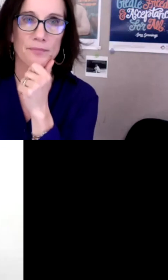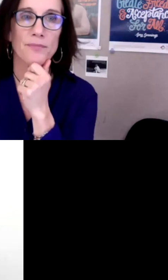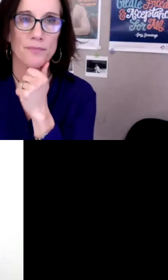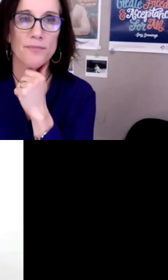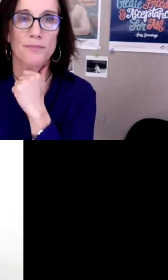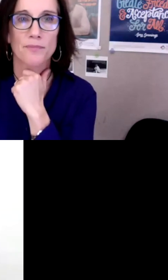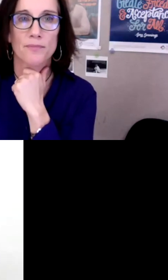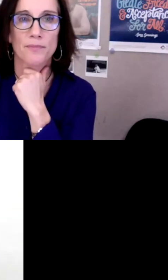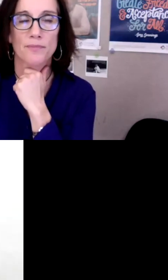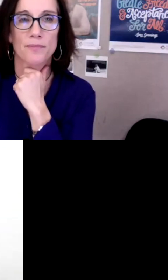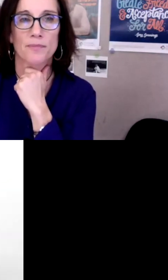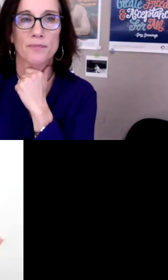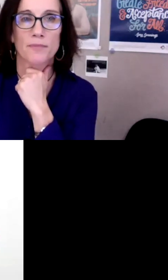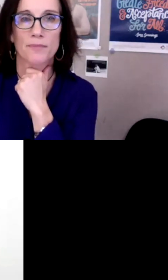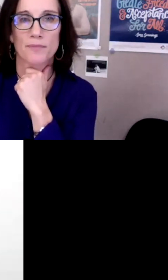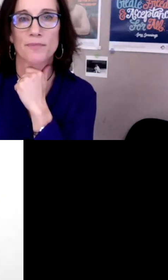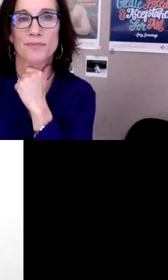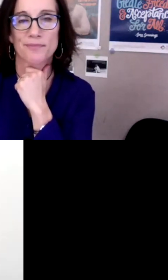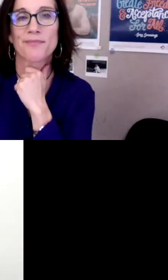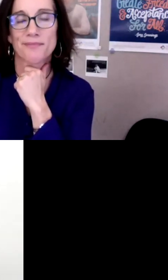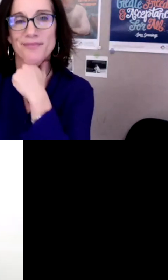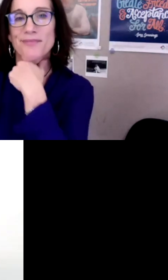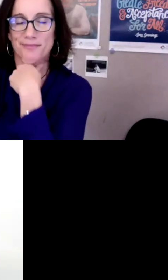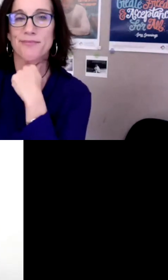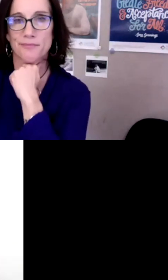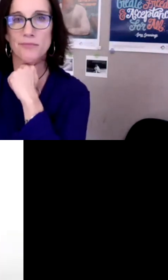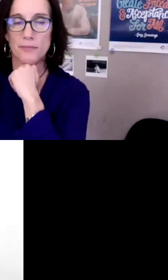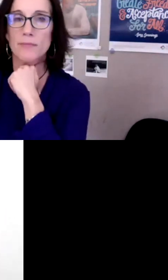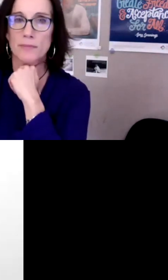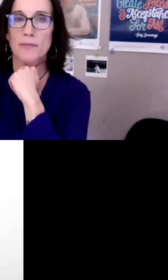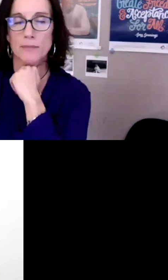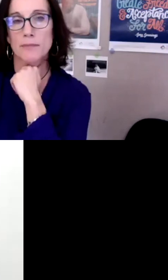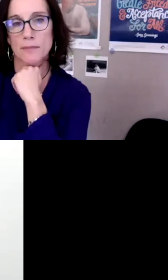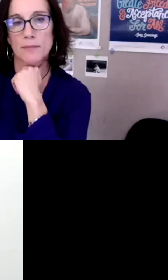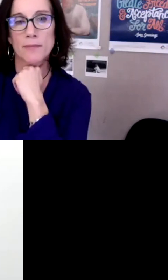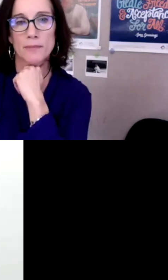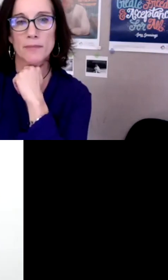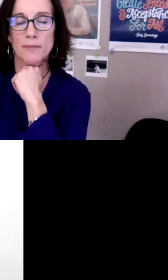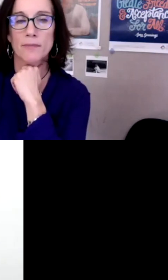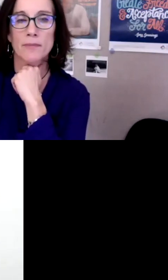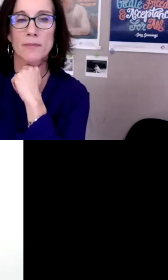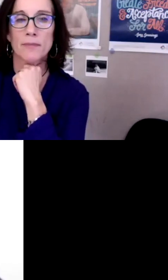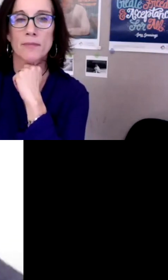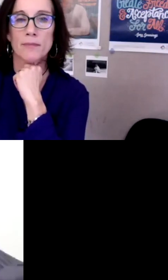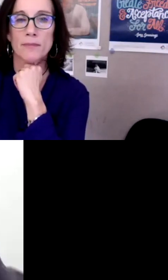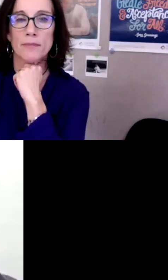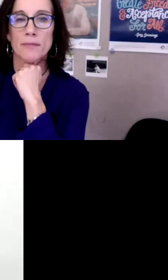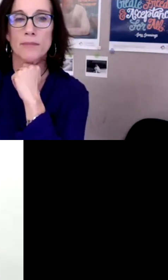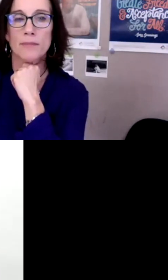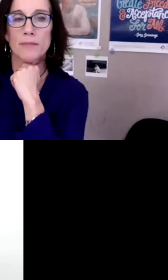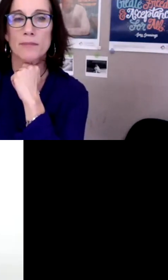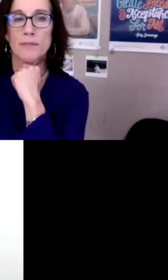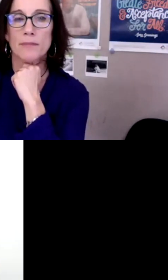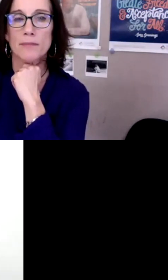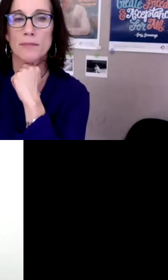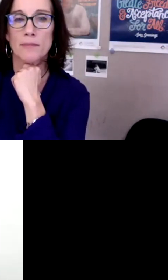we will also translate that to a PDF, and you can keep that and look through that at any time. Anytime you want,